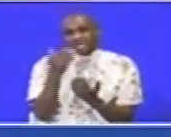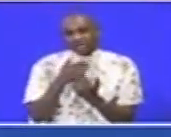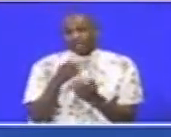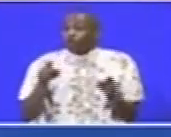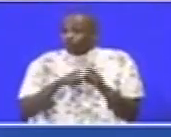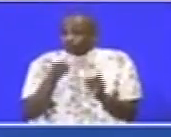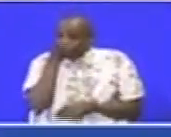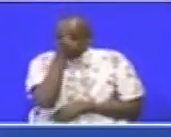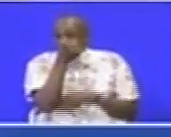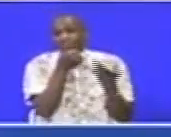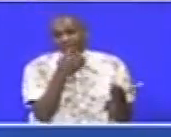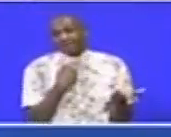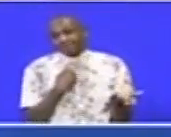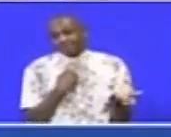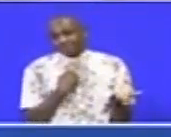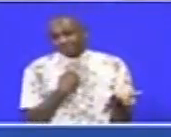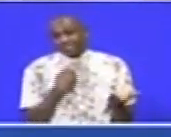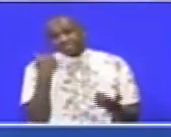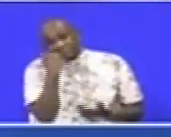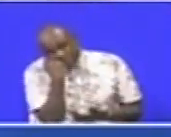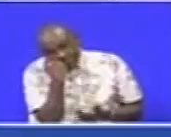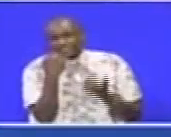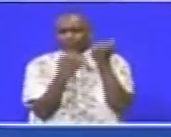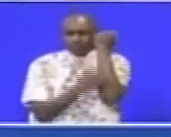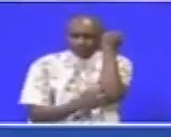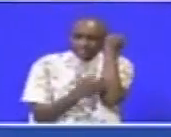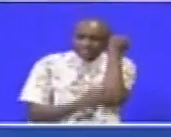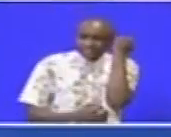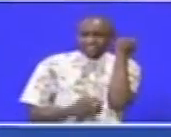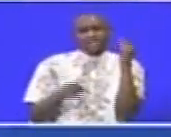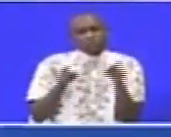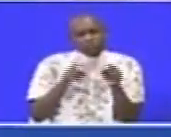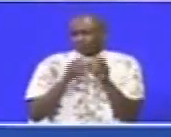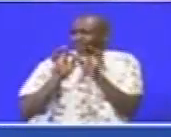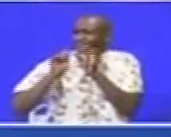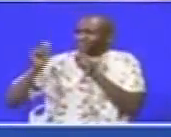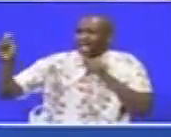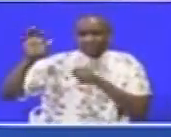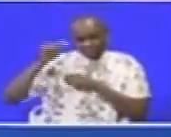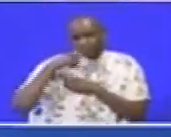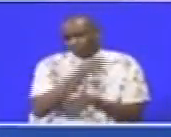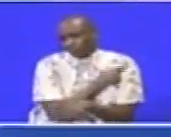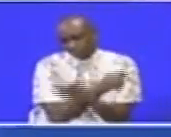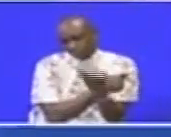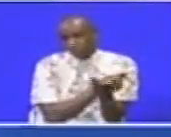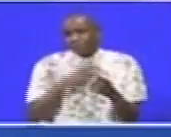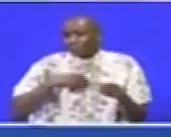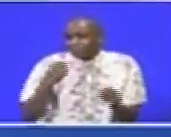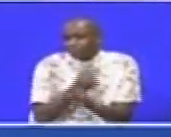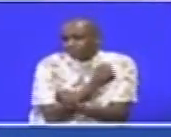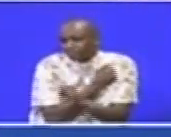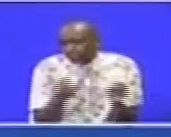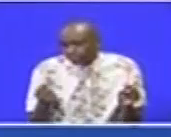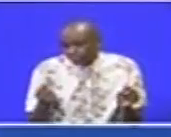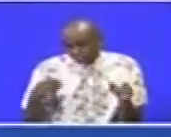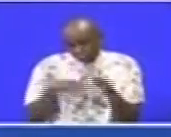Ignorance like disease, poverty, and also distance from the hospital. Some people